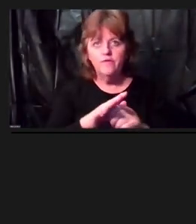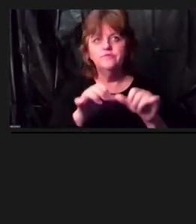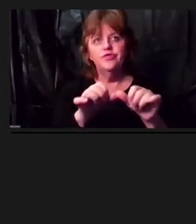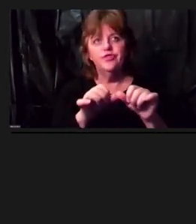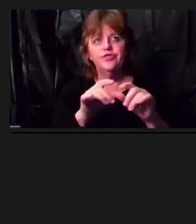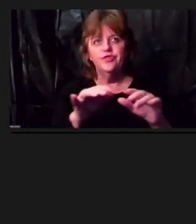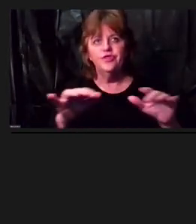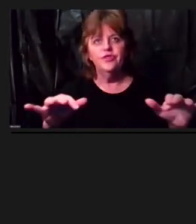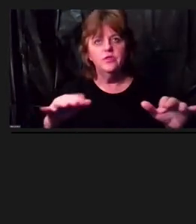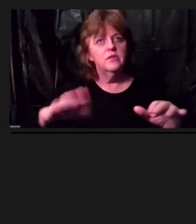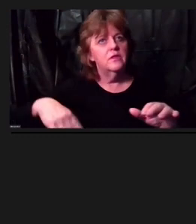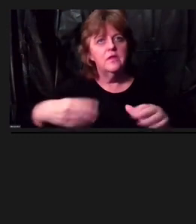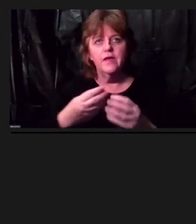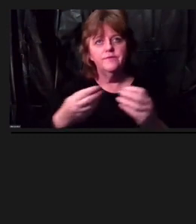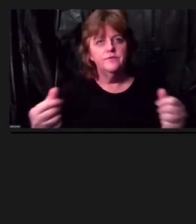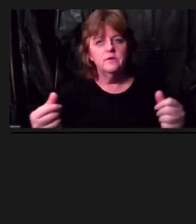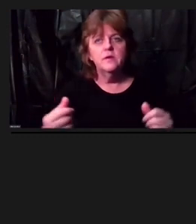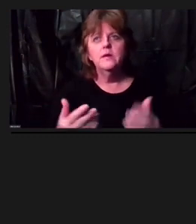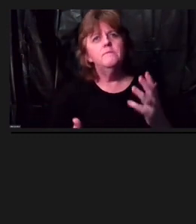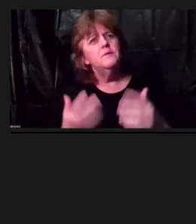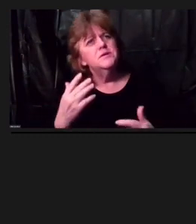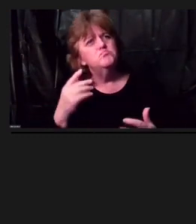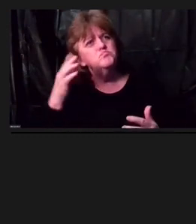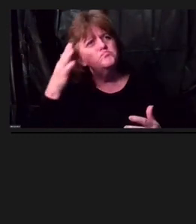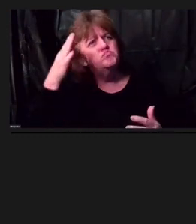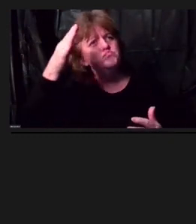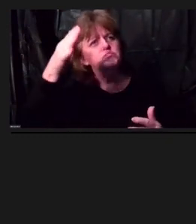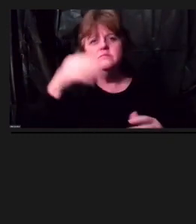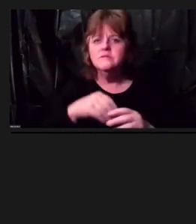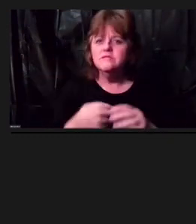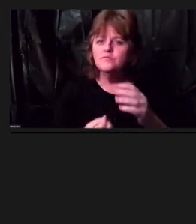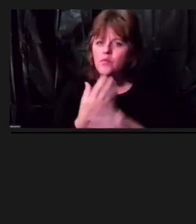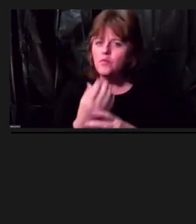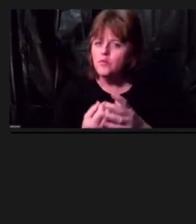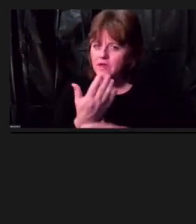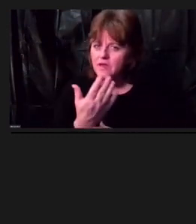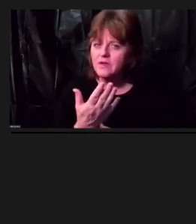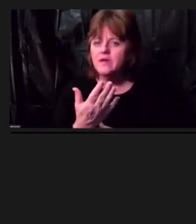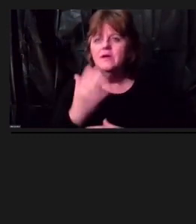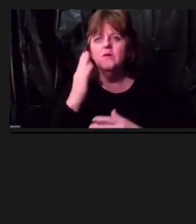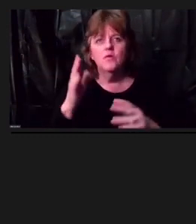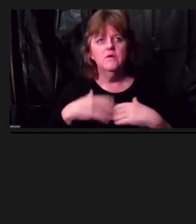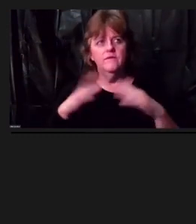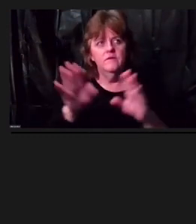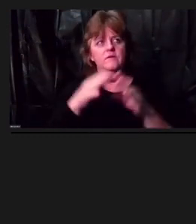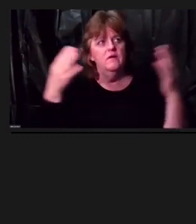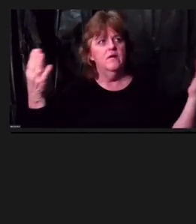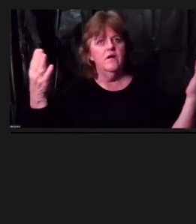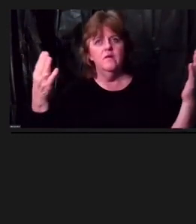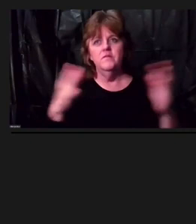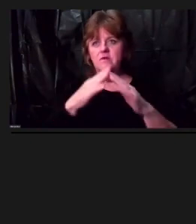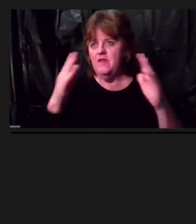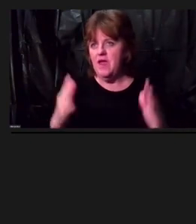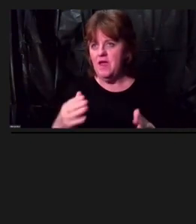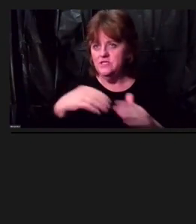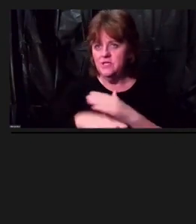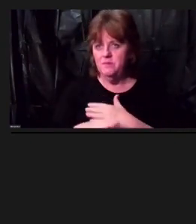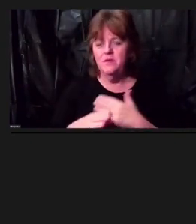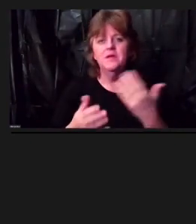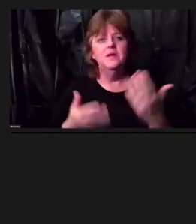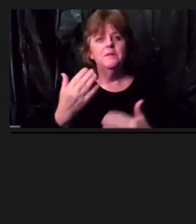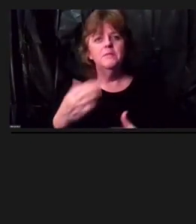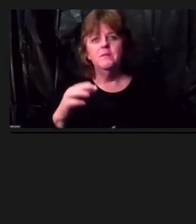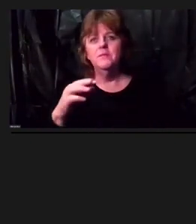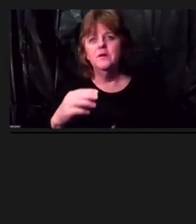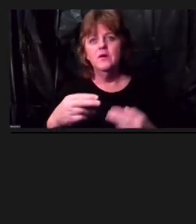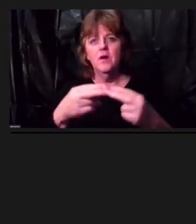So think about us maybe in the spring. We'll have a big open house, formal ribbon cutting. Well, actually, hose uncoupling